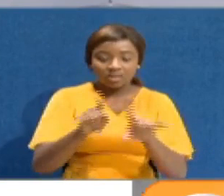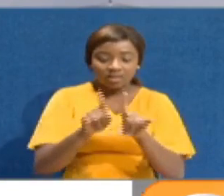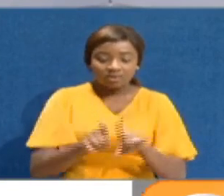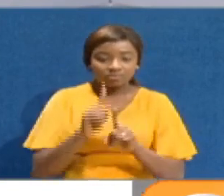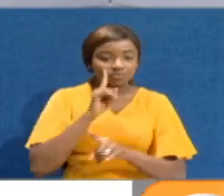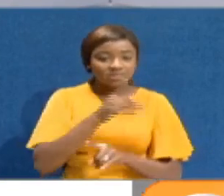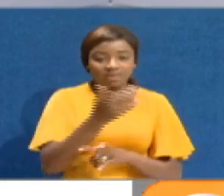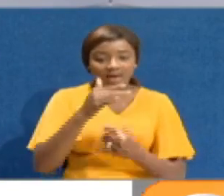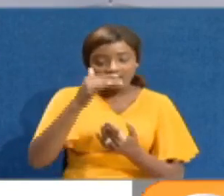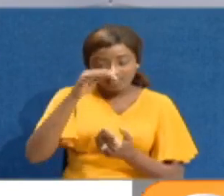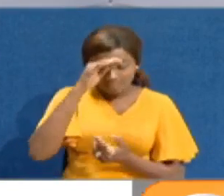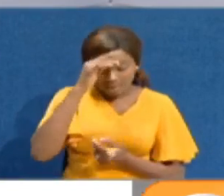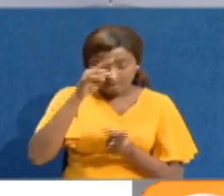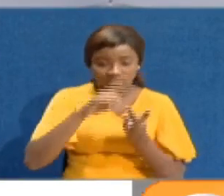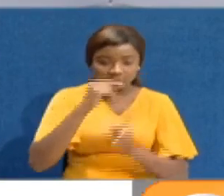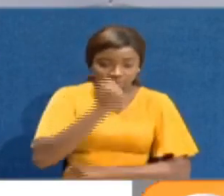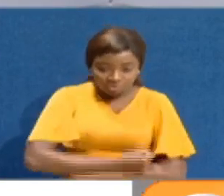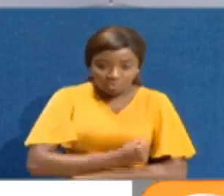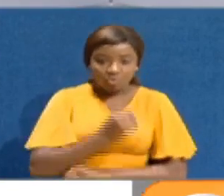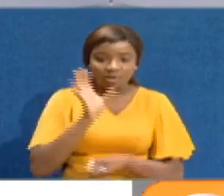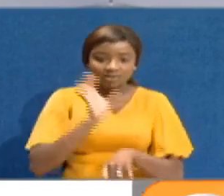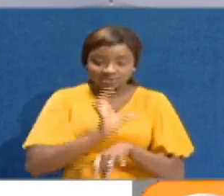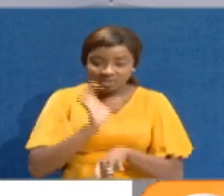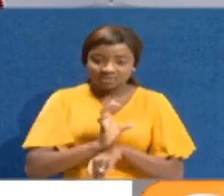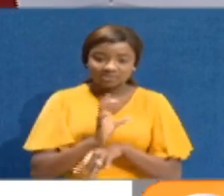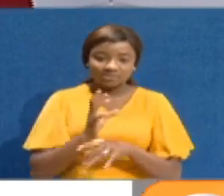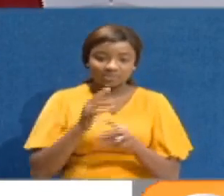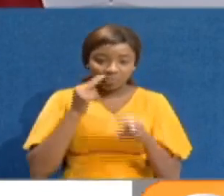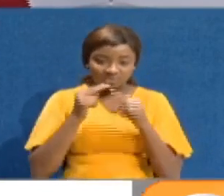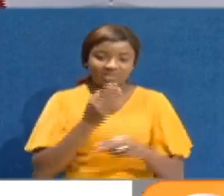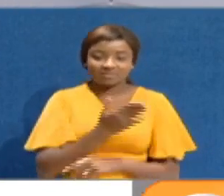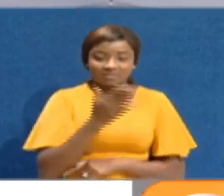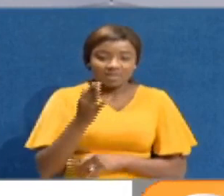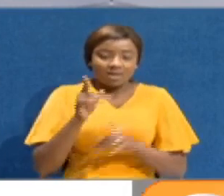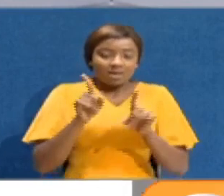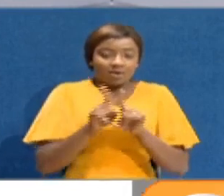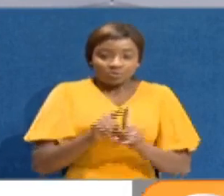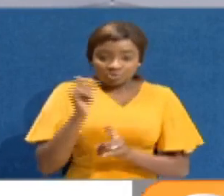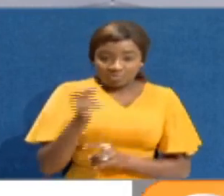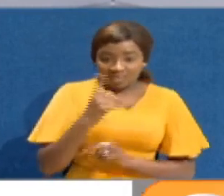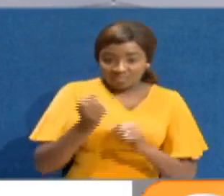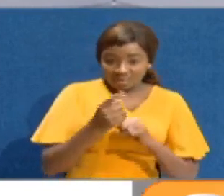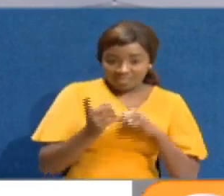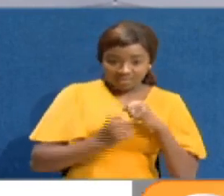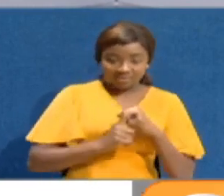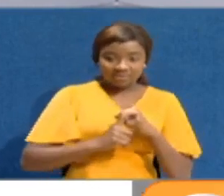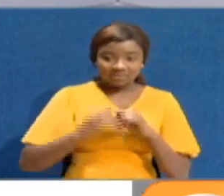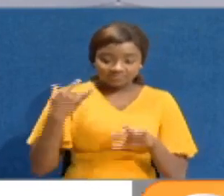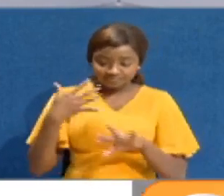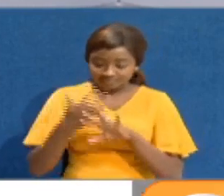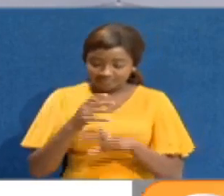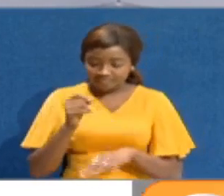of restaurants, bars, schools, churches. And in fact, the revenue for the first 6 months of this financial year, that's up